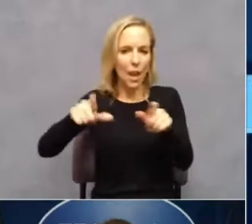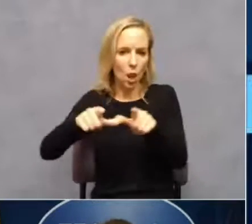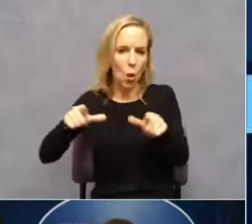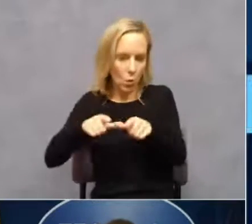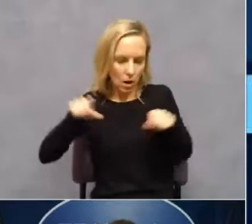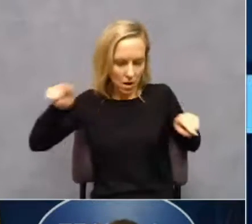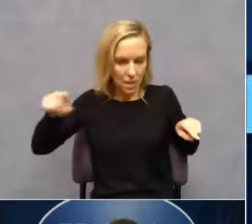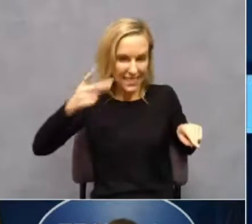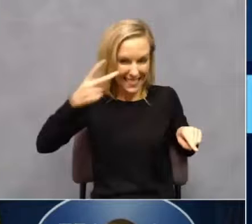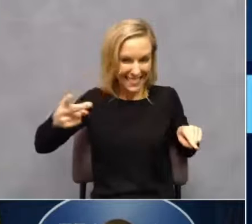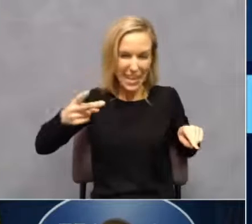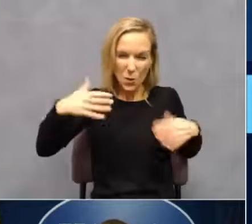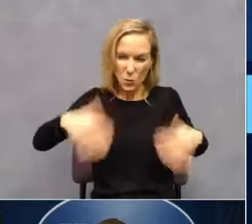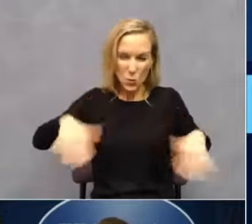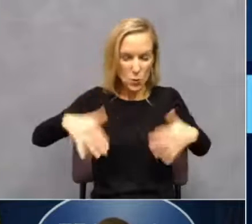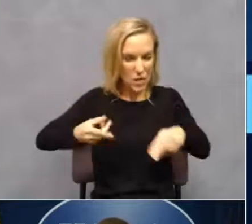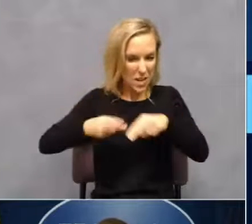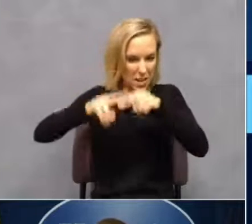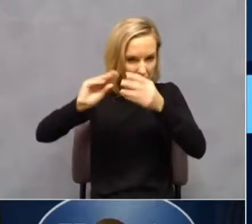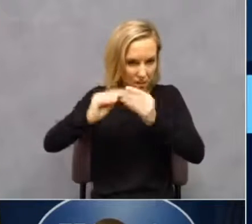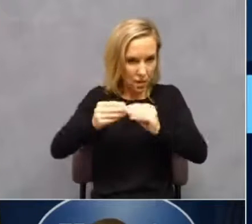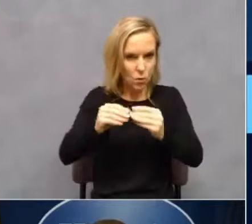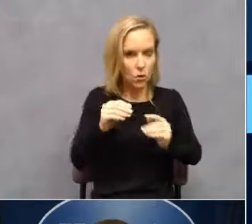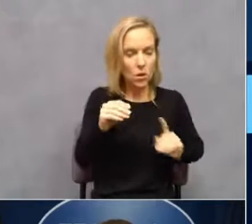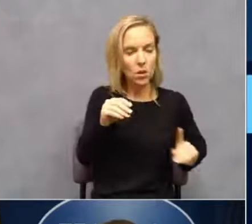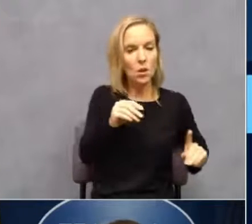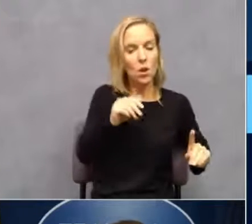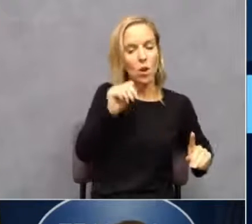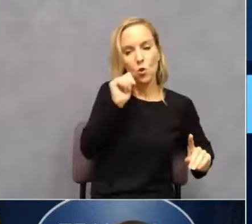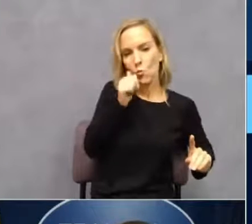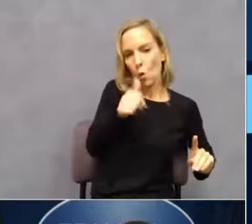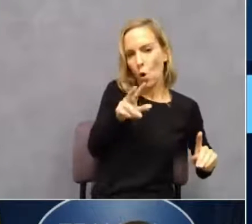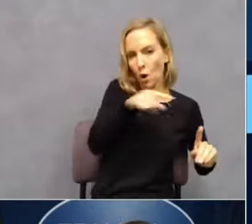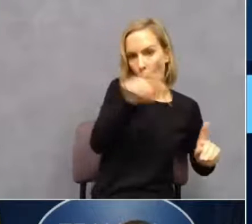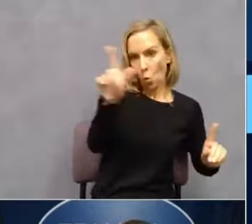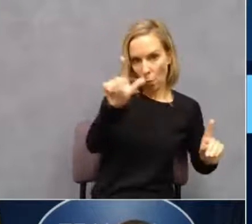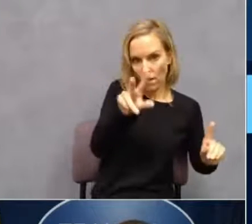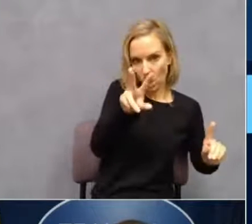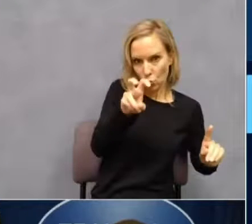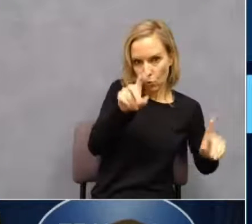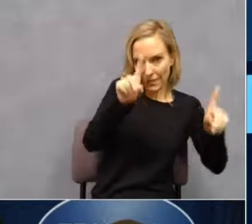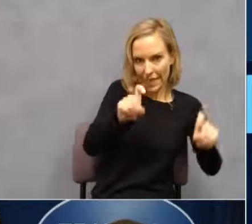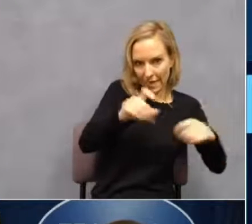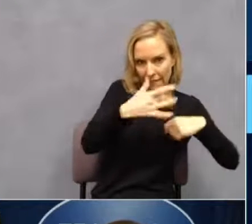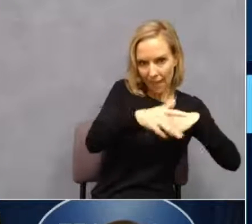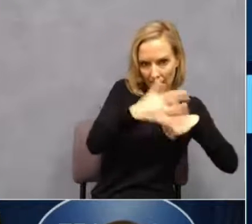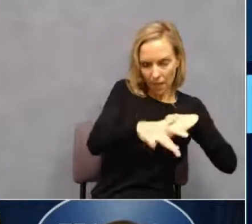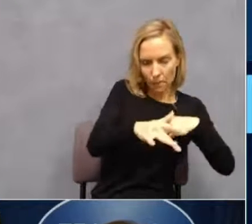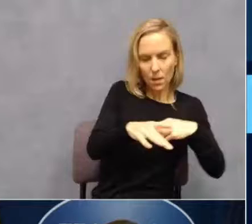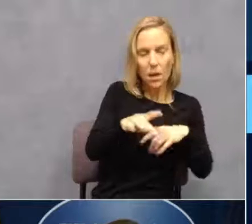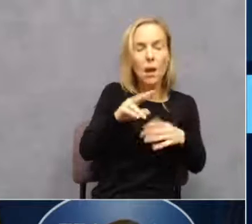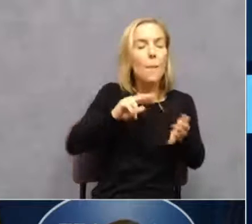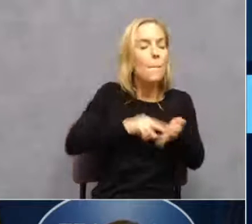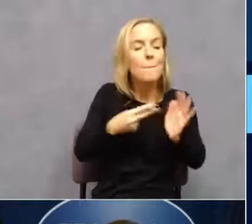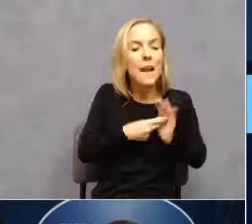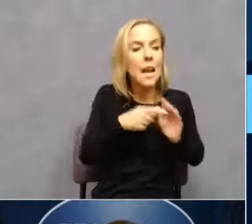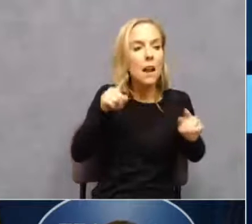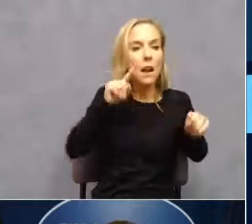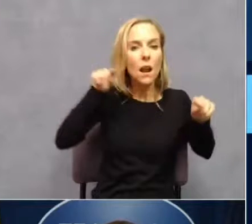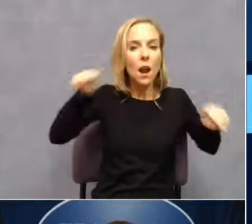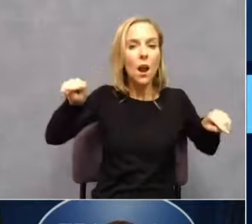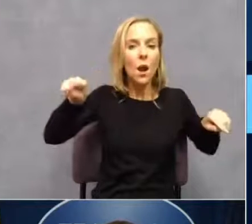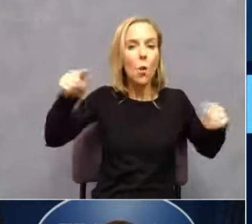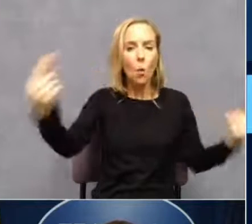now, 200 tomorrow, 300 on other days at the Exposition Center. But those aren't the only areas. There are the ones with U of